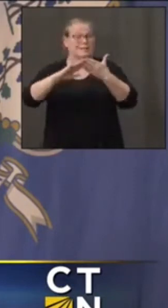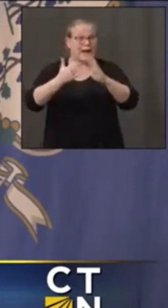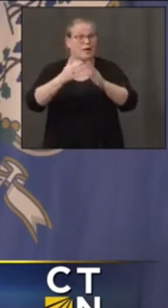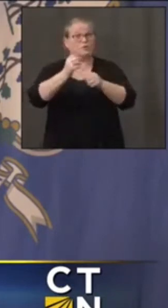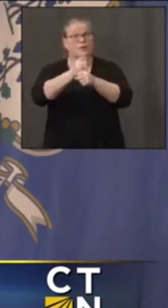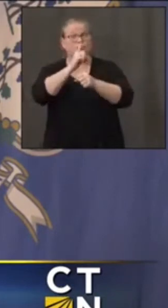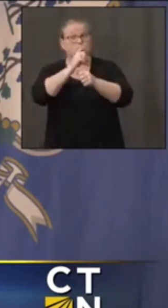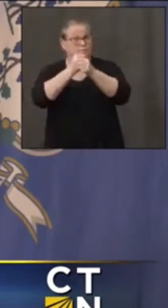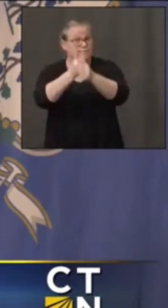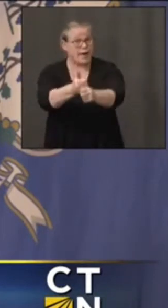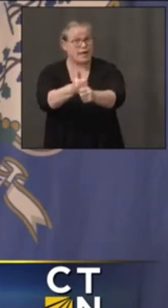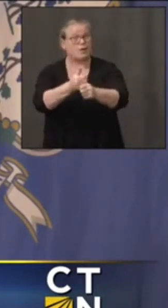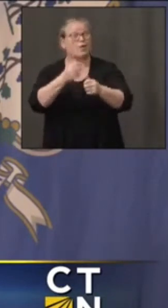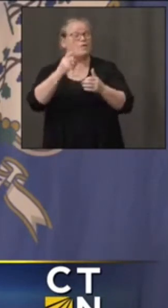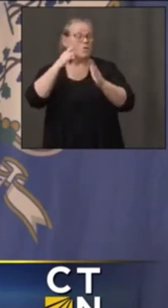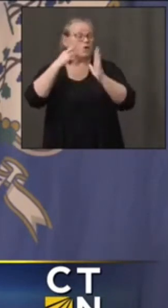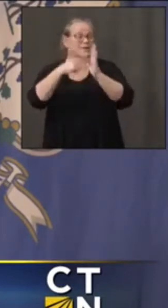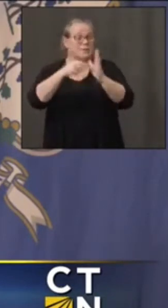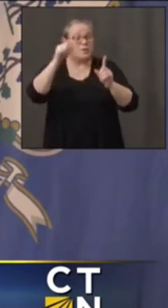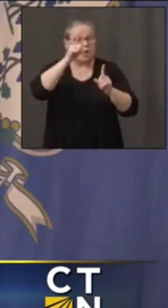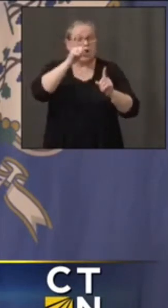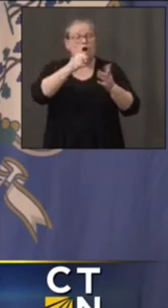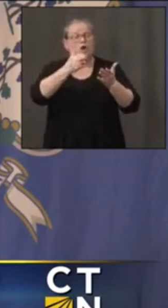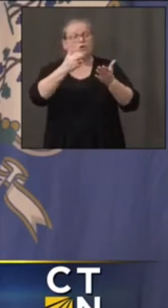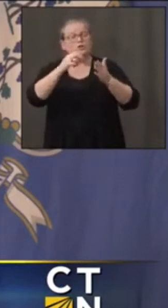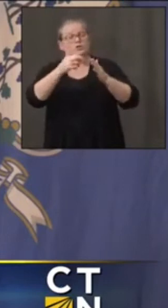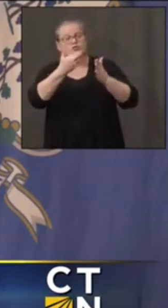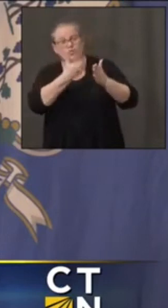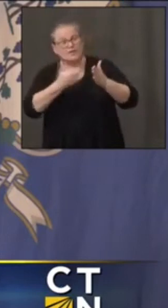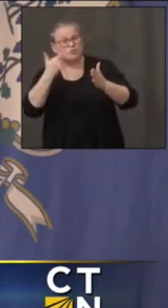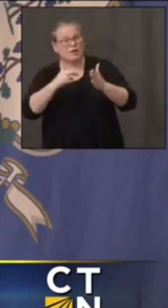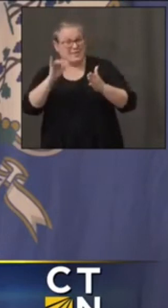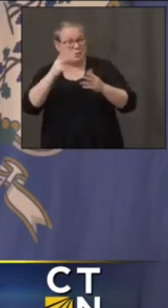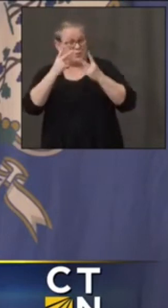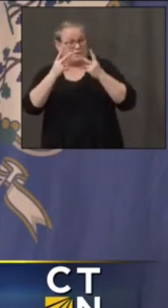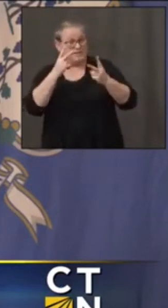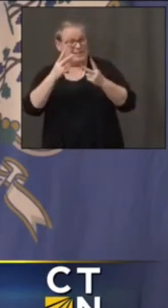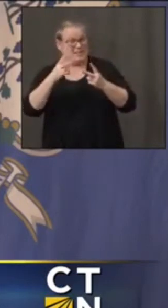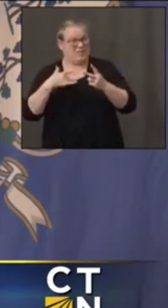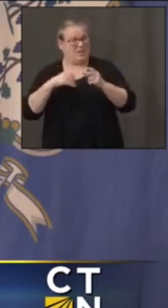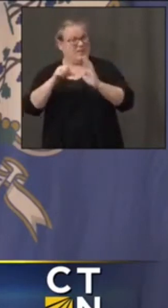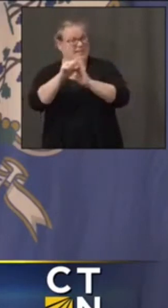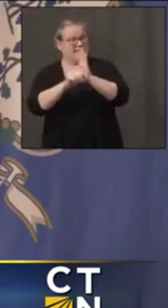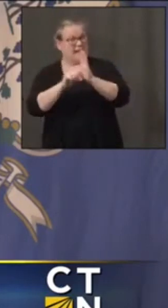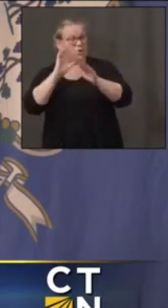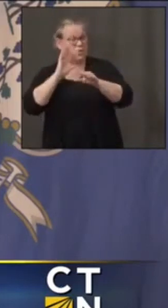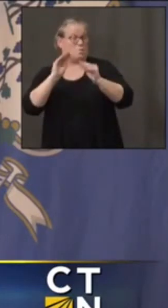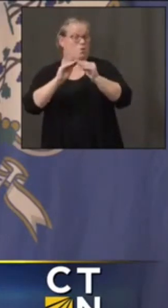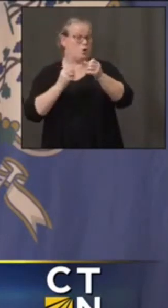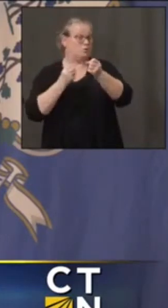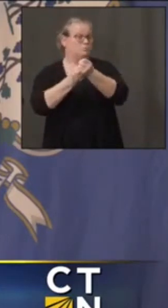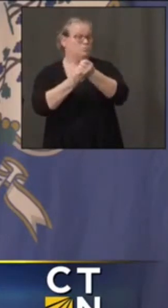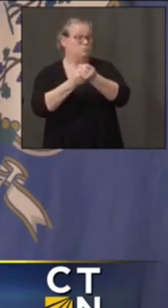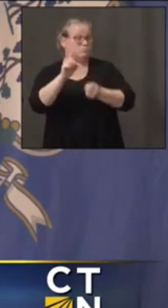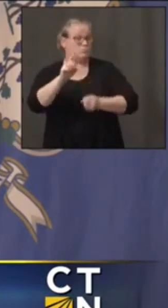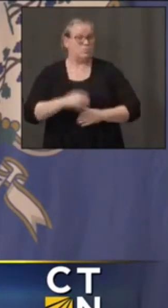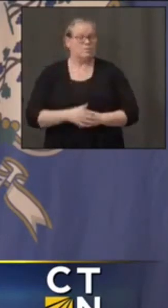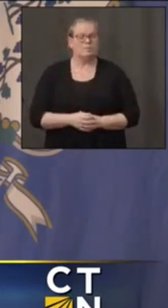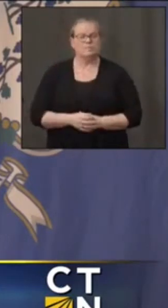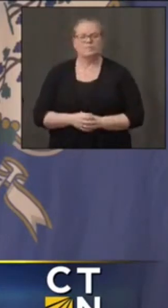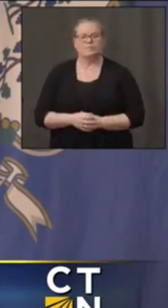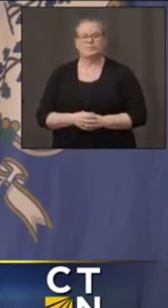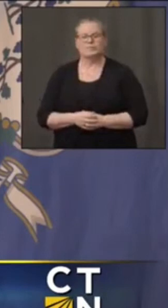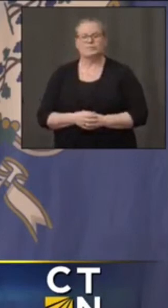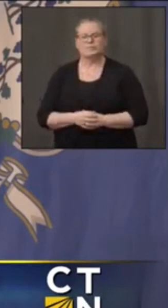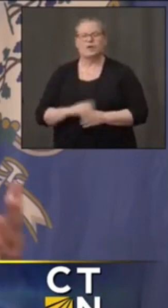restaurants that we've been seeing? Well, first of all, on resources, as you probably know, we got, I think it was a couple